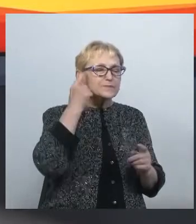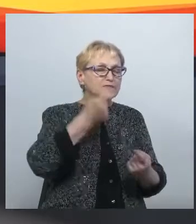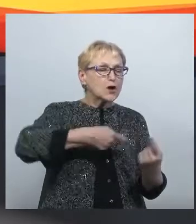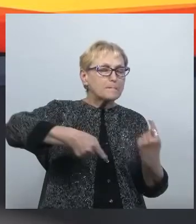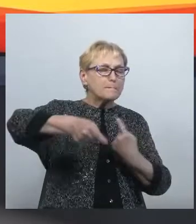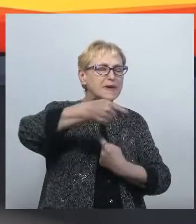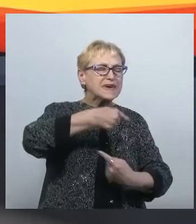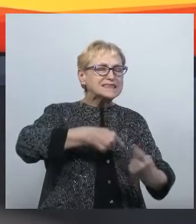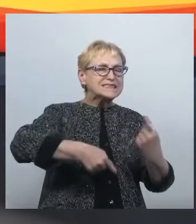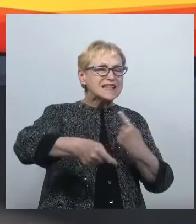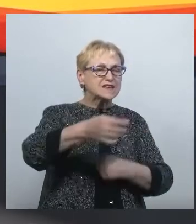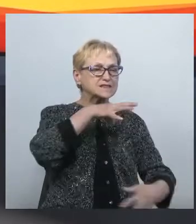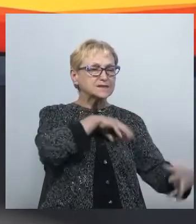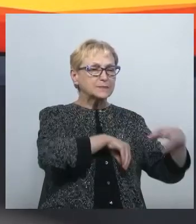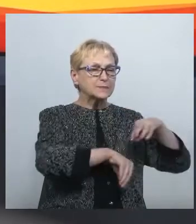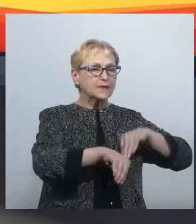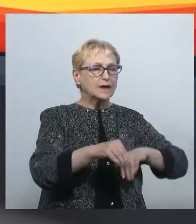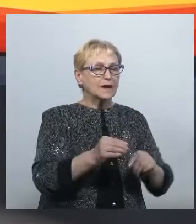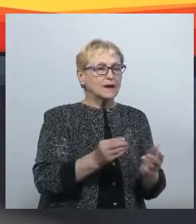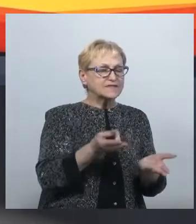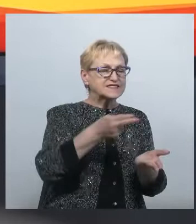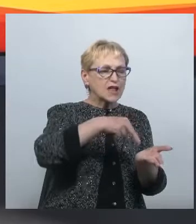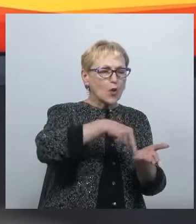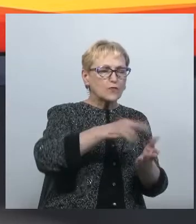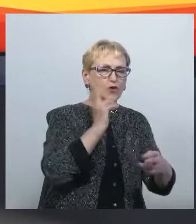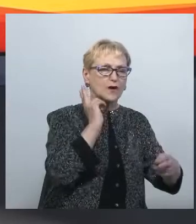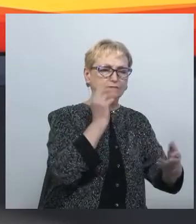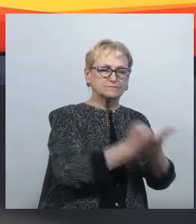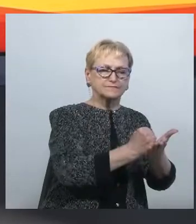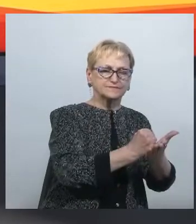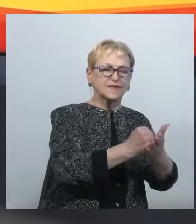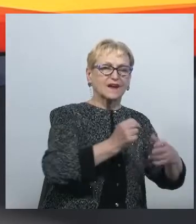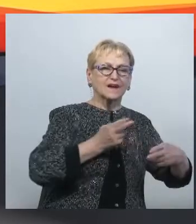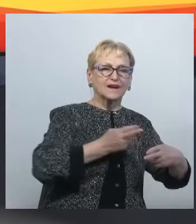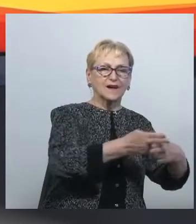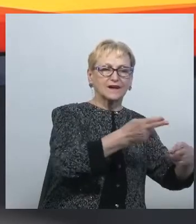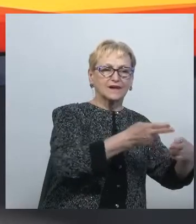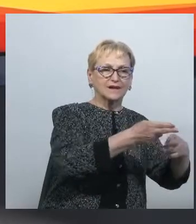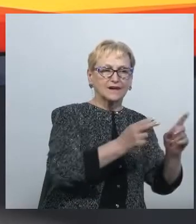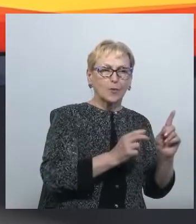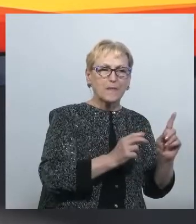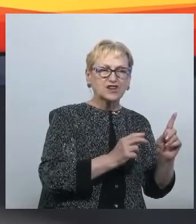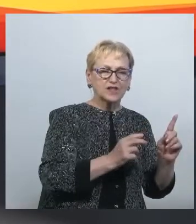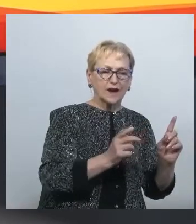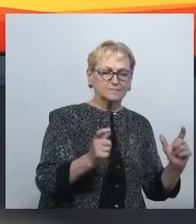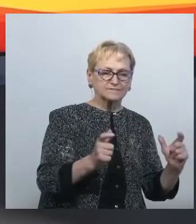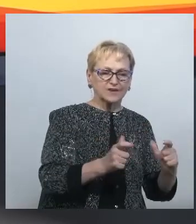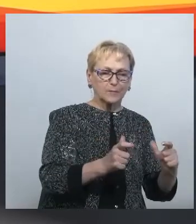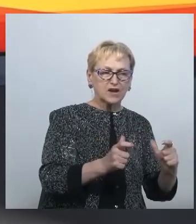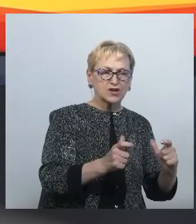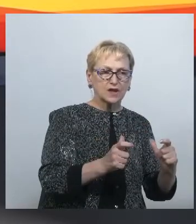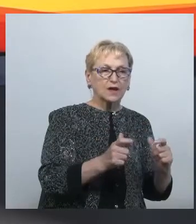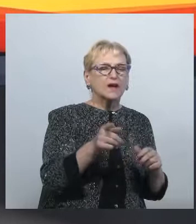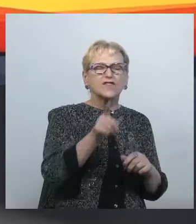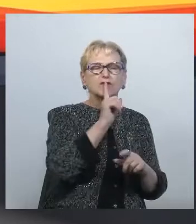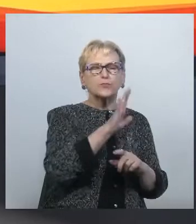rules. Business always sets limitations or restrictions when it needs these restrictions. But if the restrictions